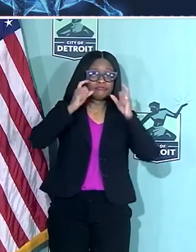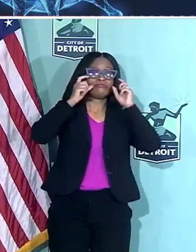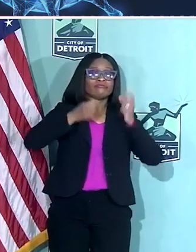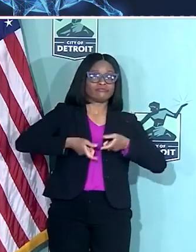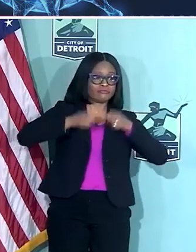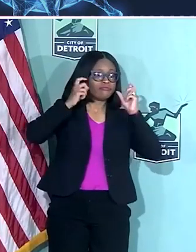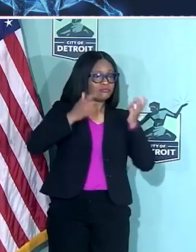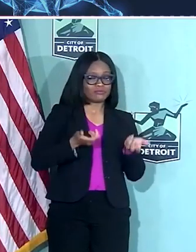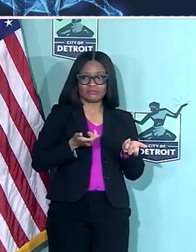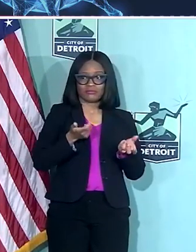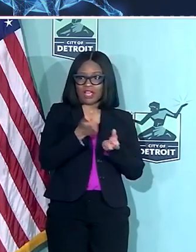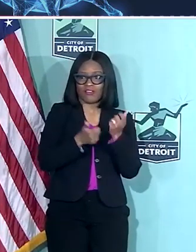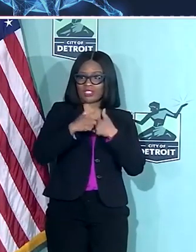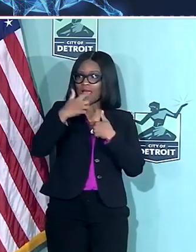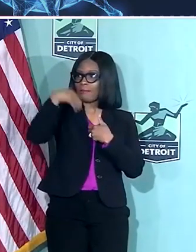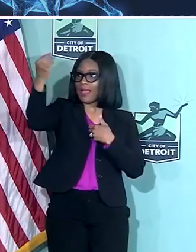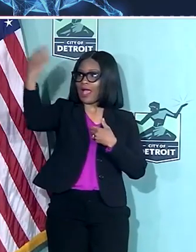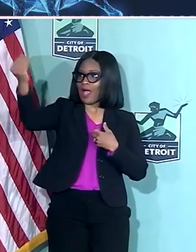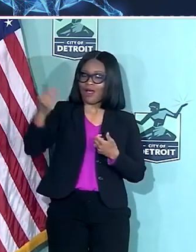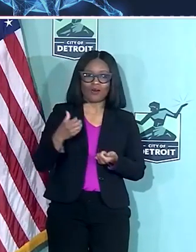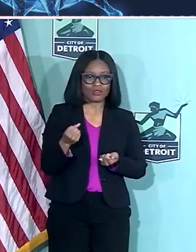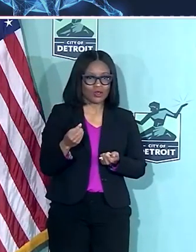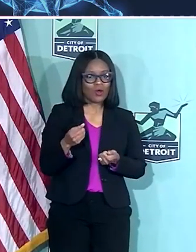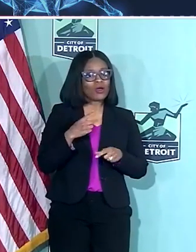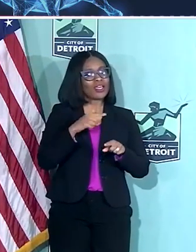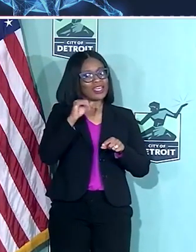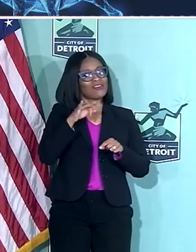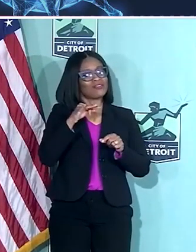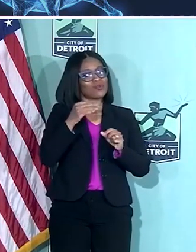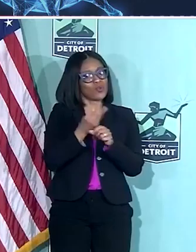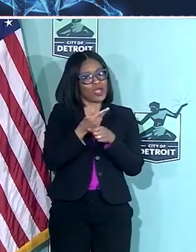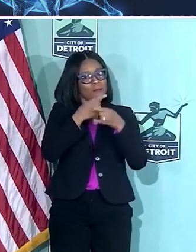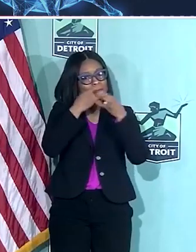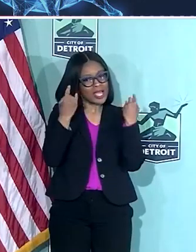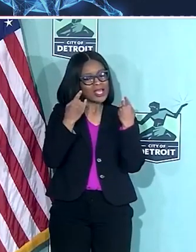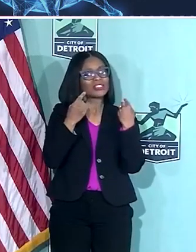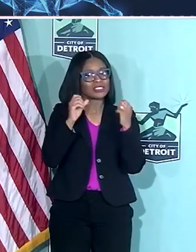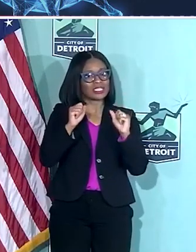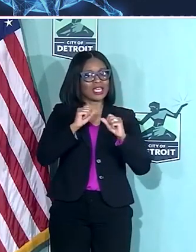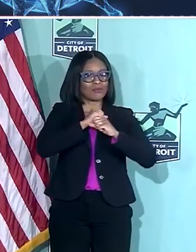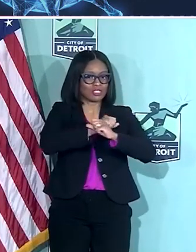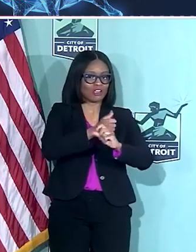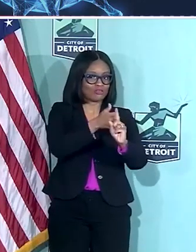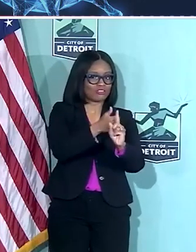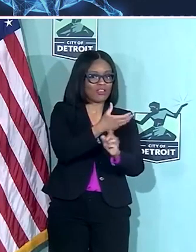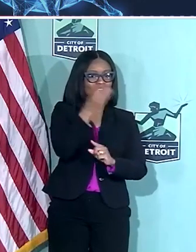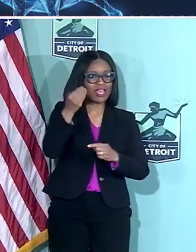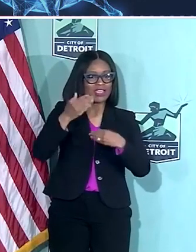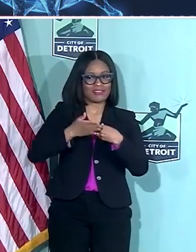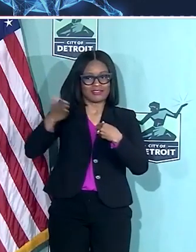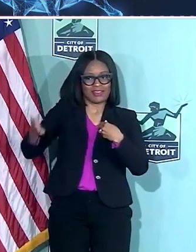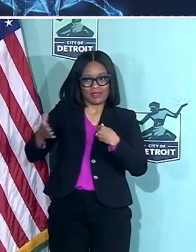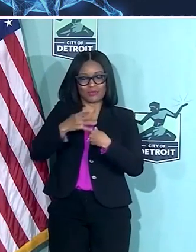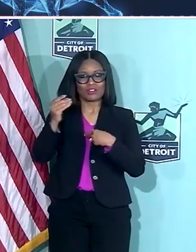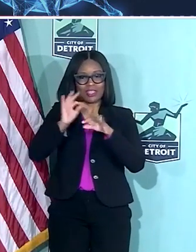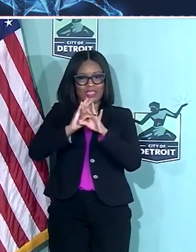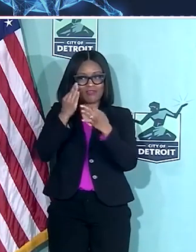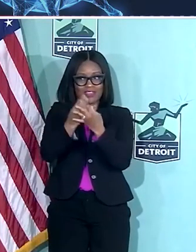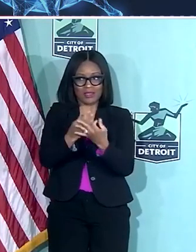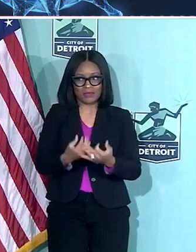mask, you protect your family and your neighbors. Okay, great. Thank you very much.